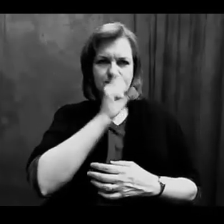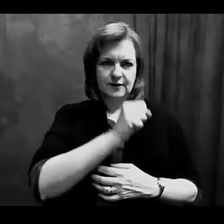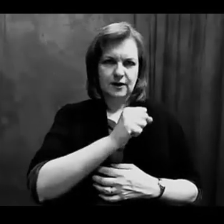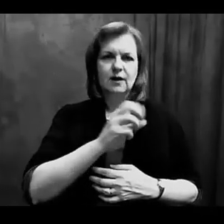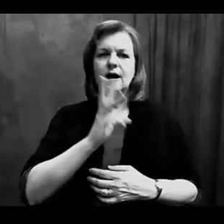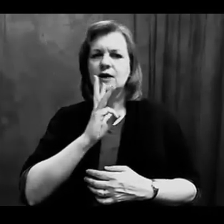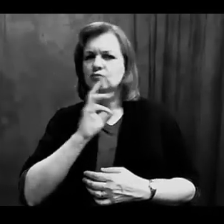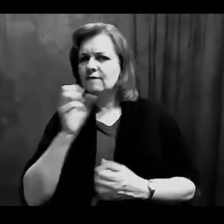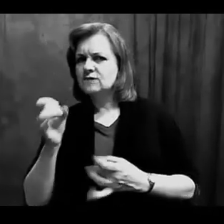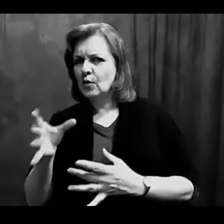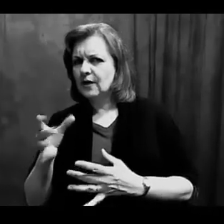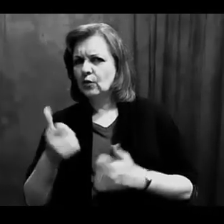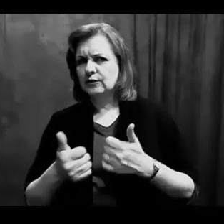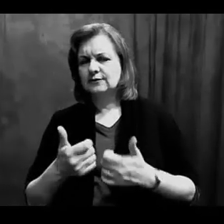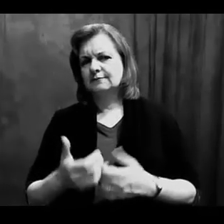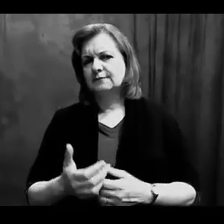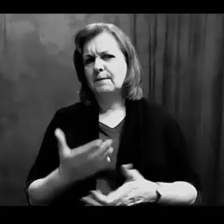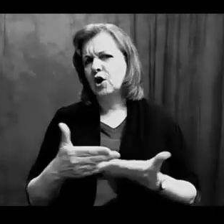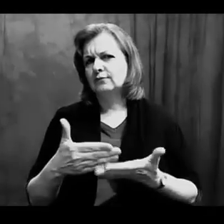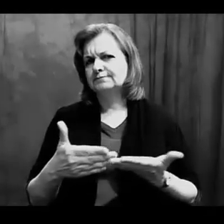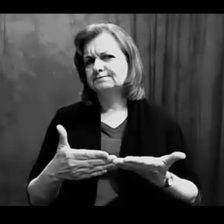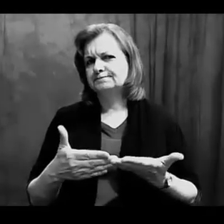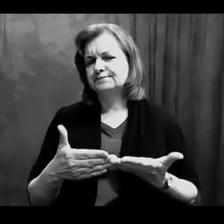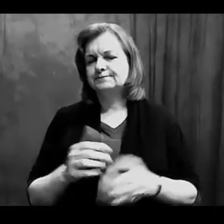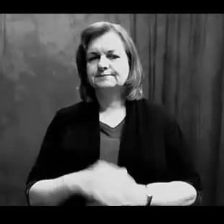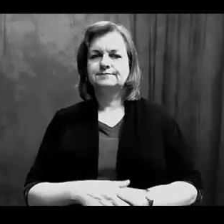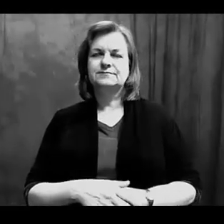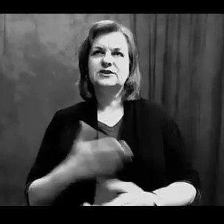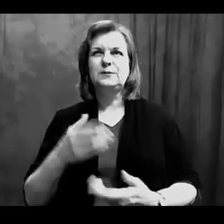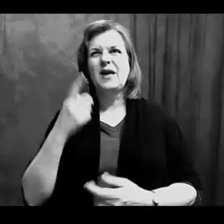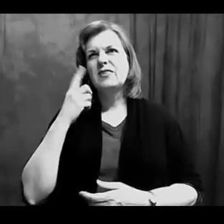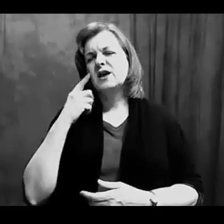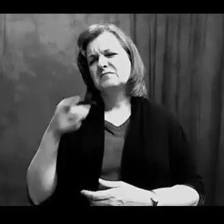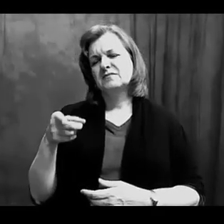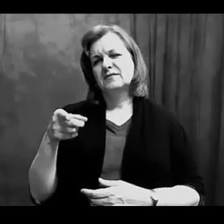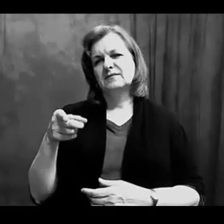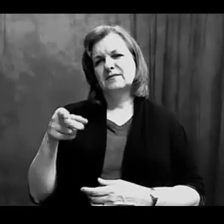amino acid is hydrophilic or hydrophobic?